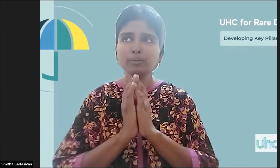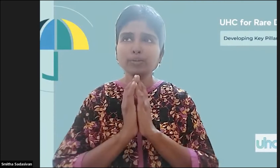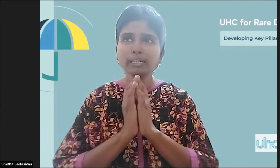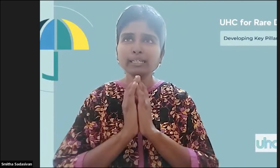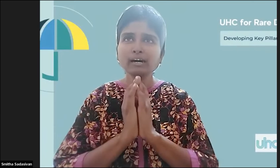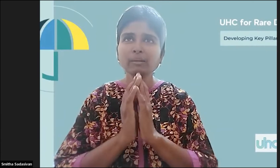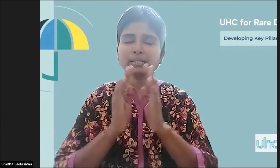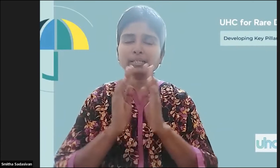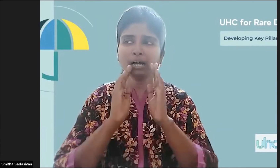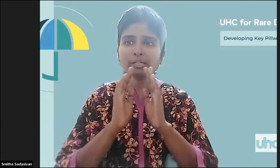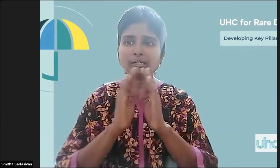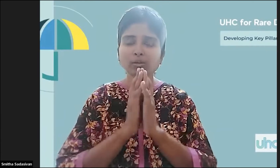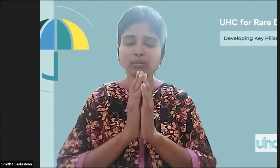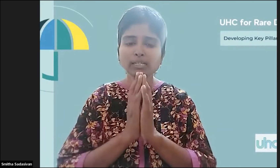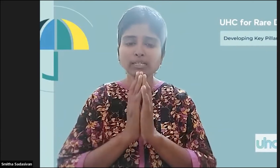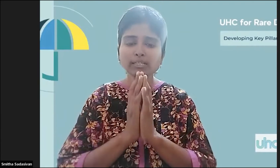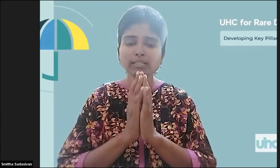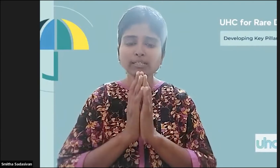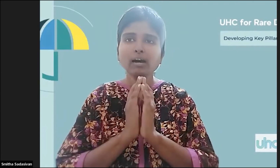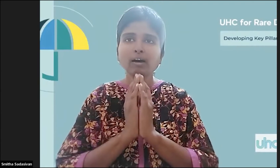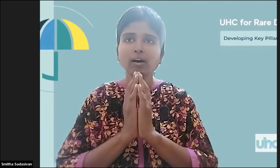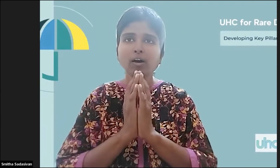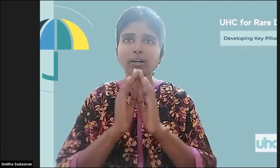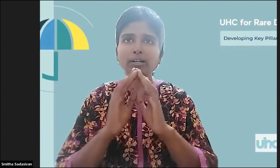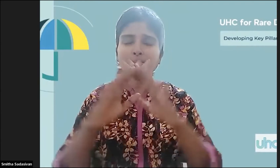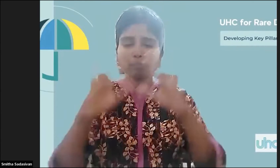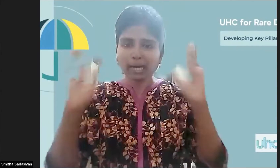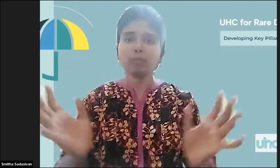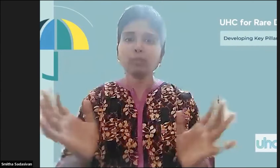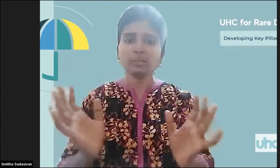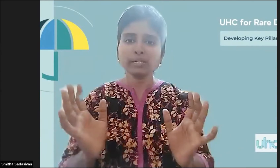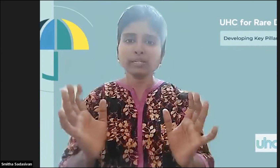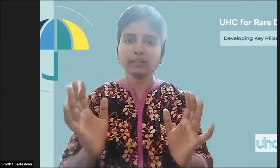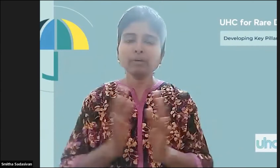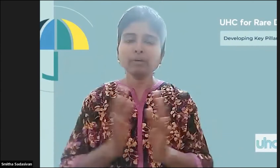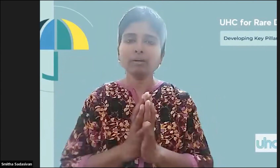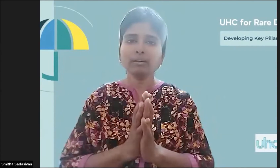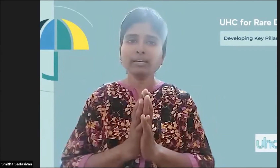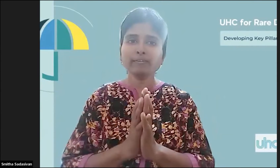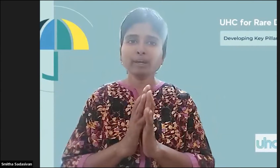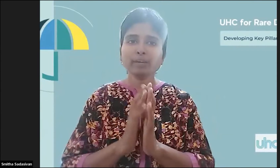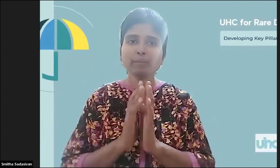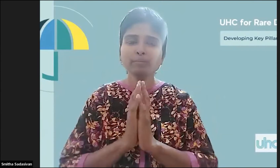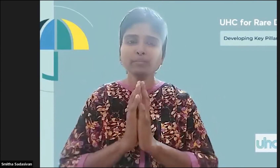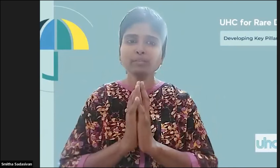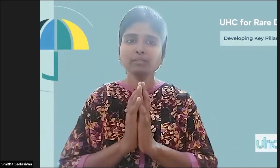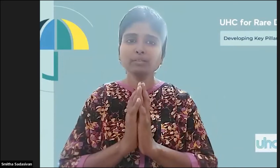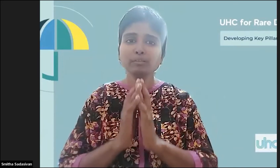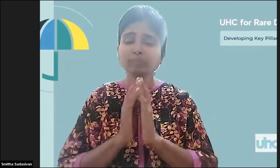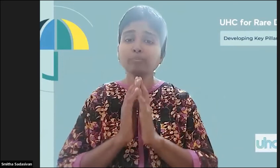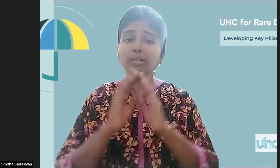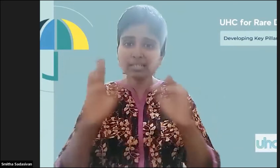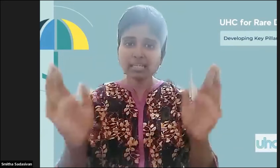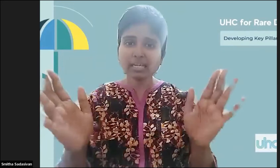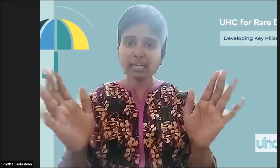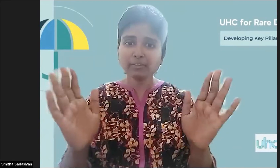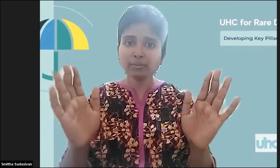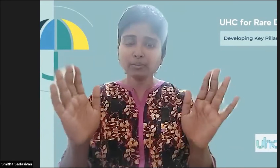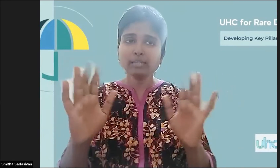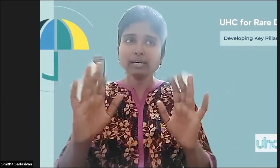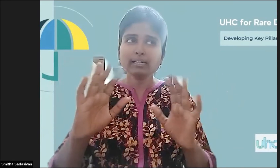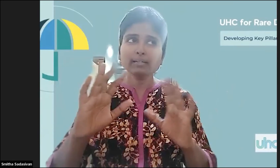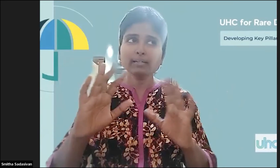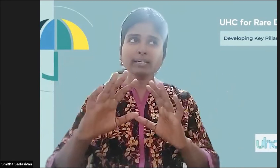when you look at the government looks at it on a macro perspective, like from the bird's eye